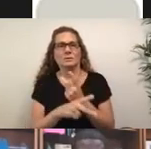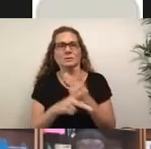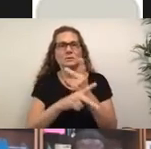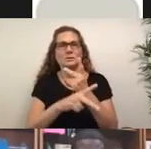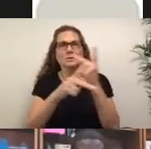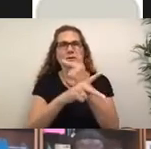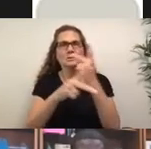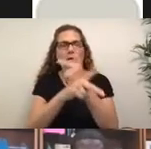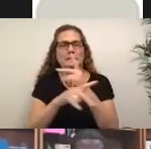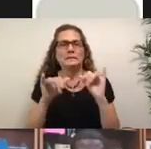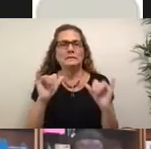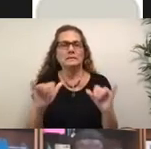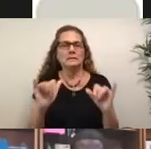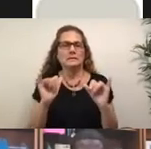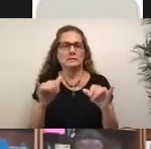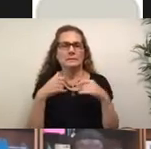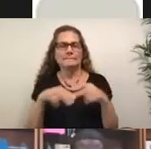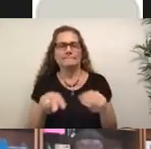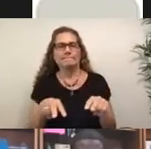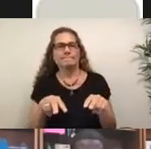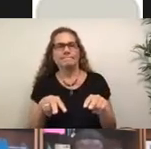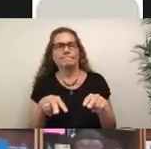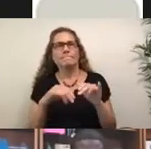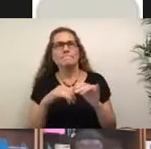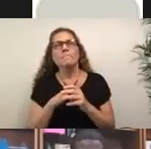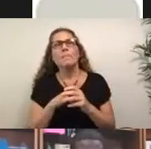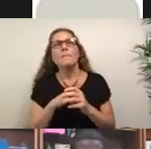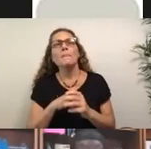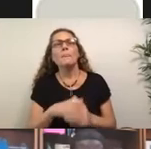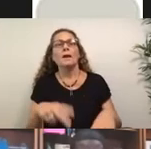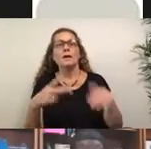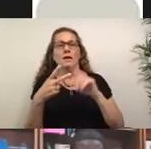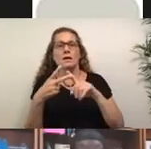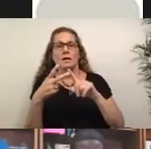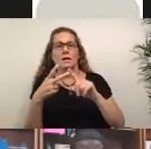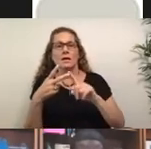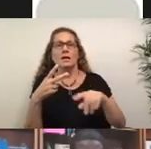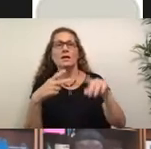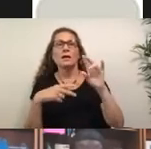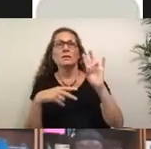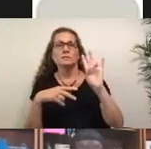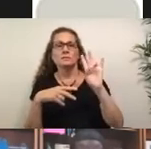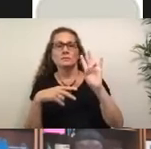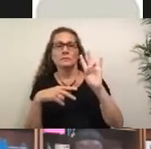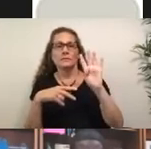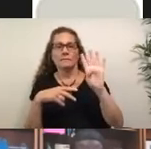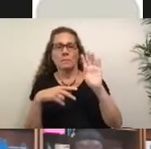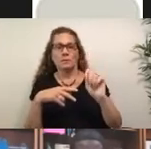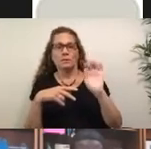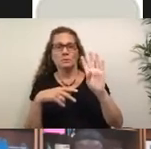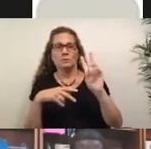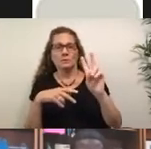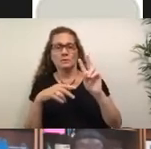at 4.2%, but that's still a marked increase from where we were just several weeks ago. Our vaccination